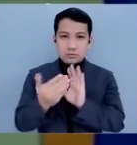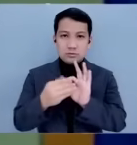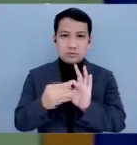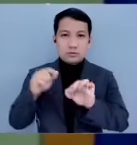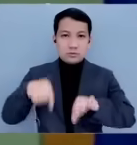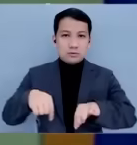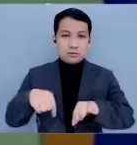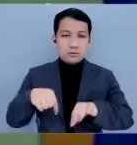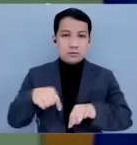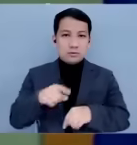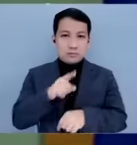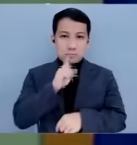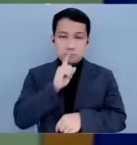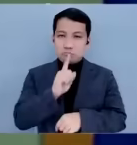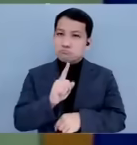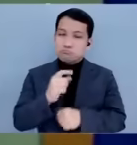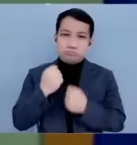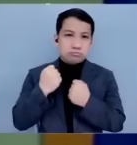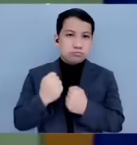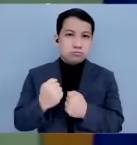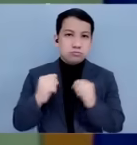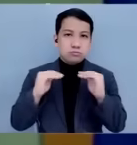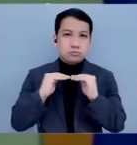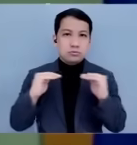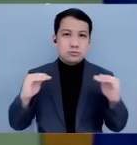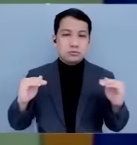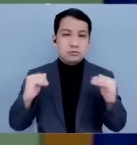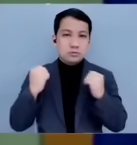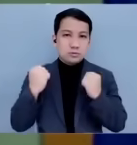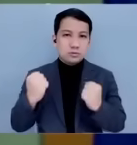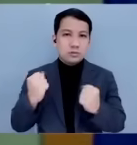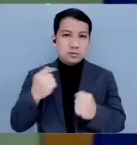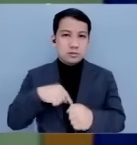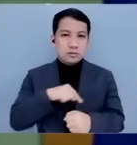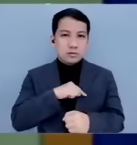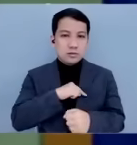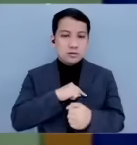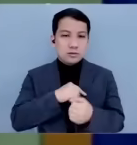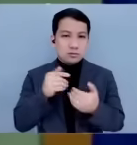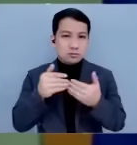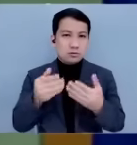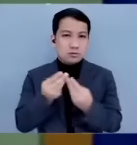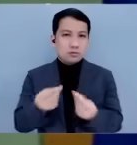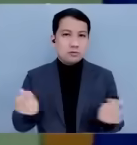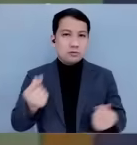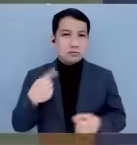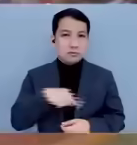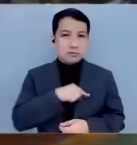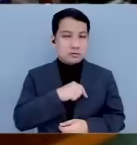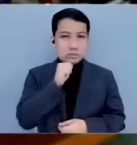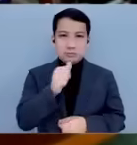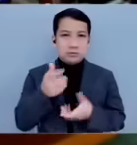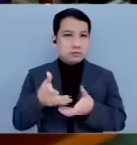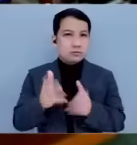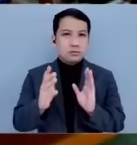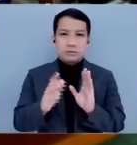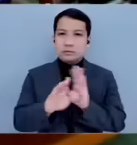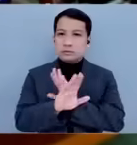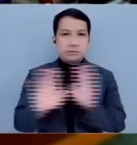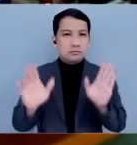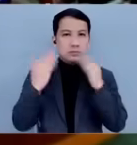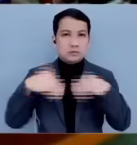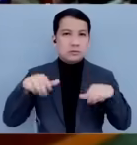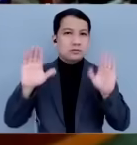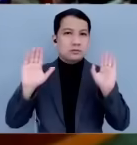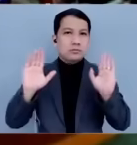formidable, but equally formidable is our resolve. We will not yield. Dapat